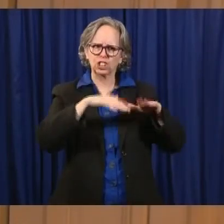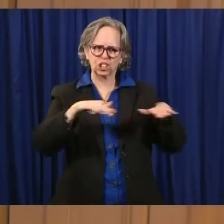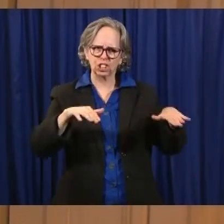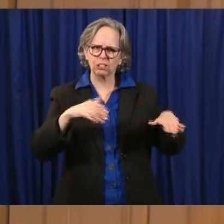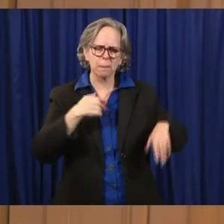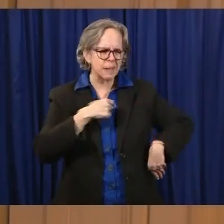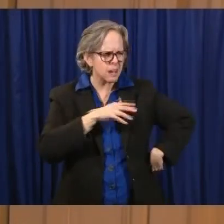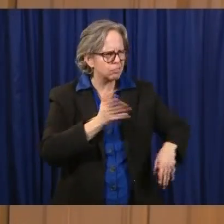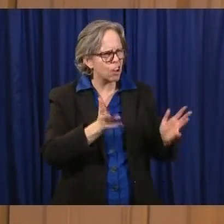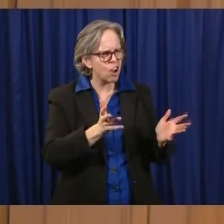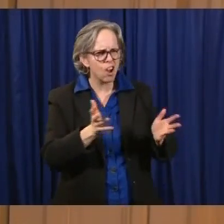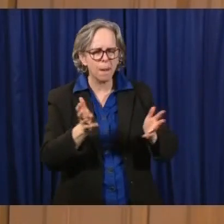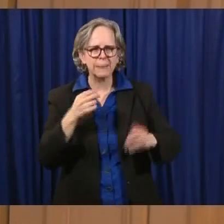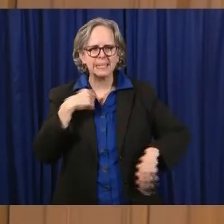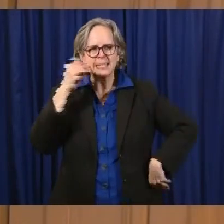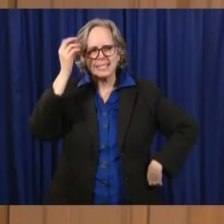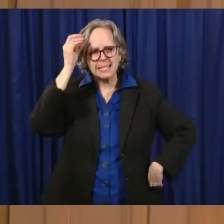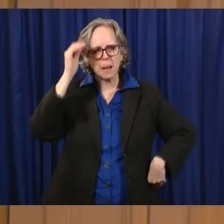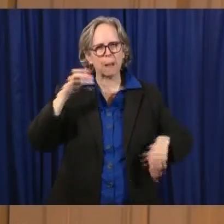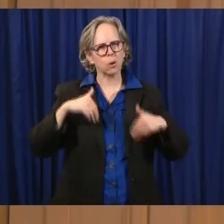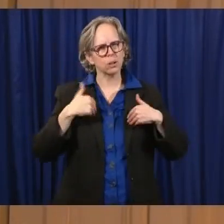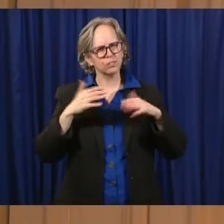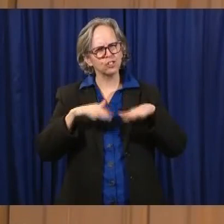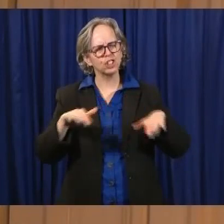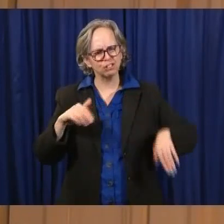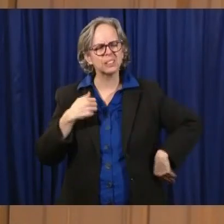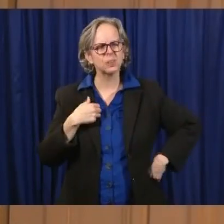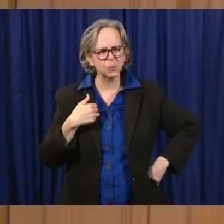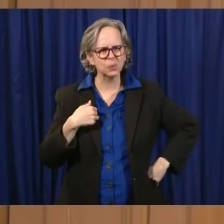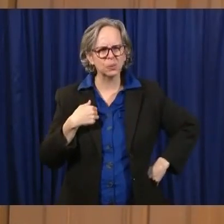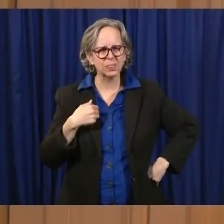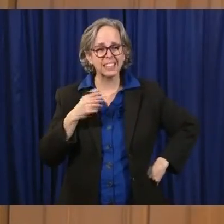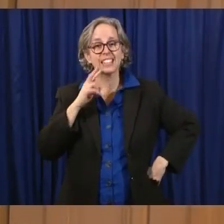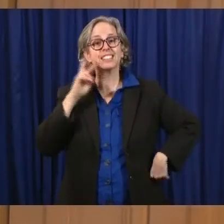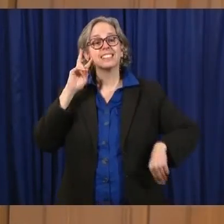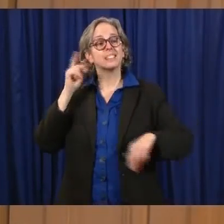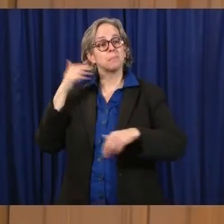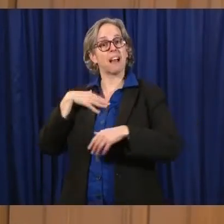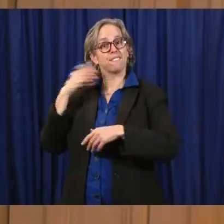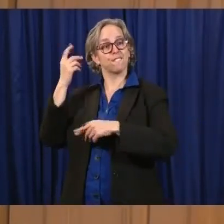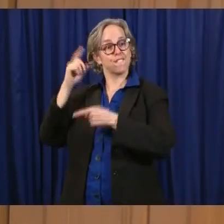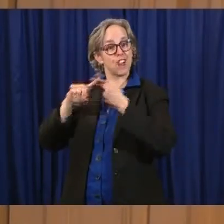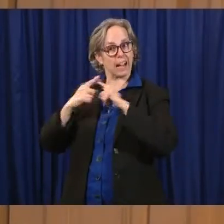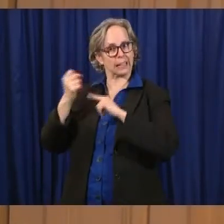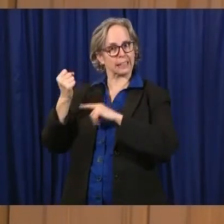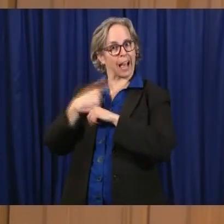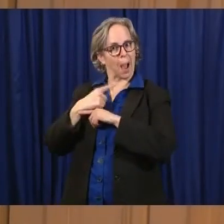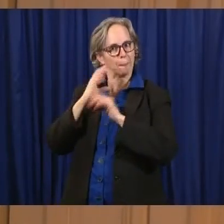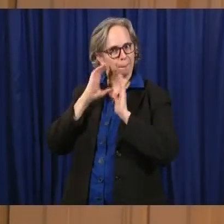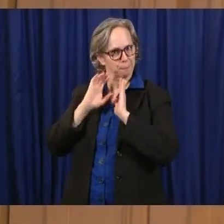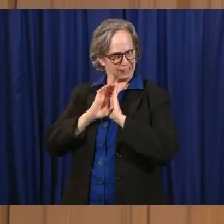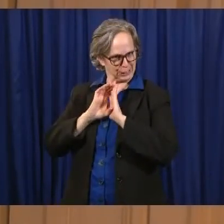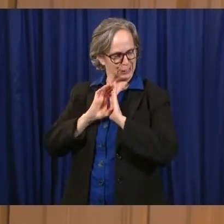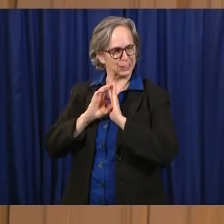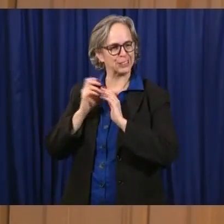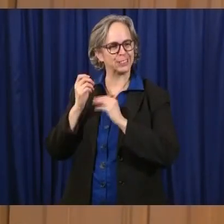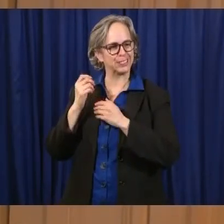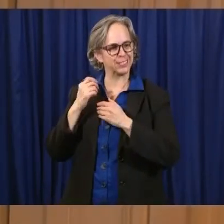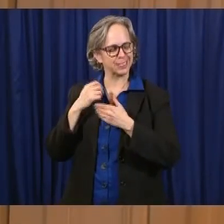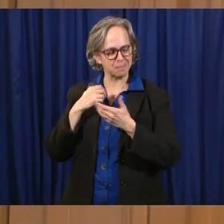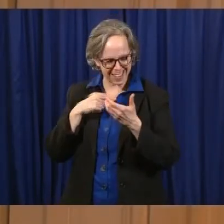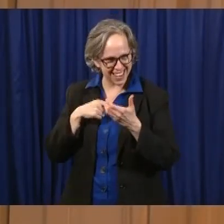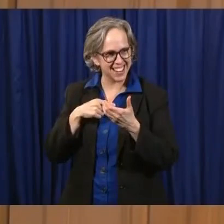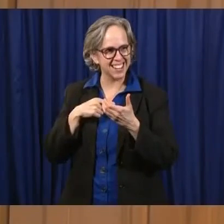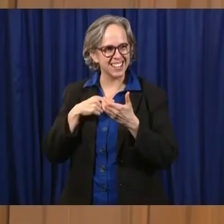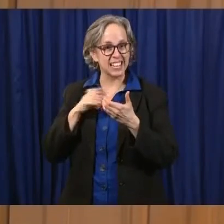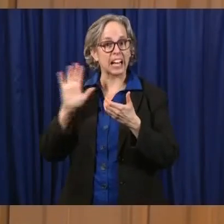with young children, a friend of mine yesterday sent me some pictures. The mom is in an essential business and